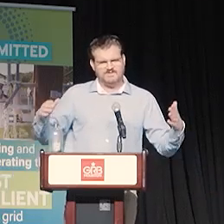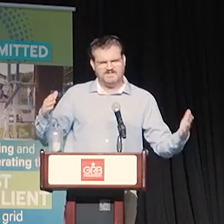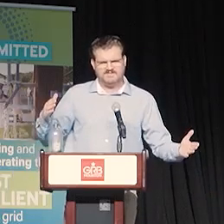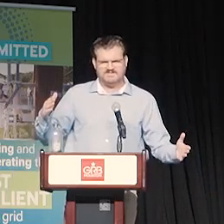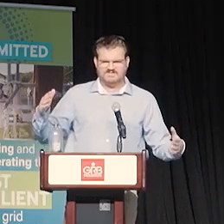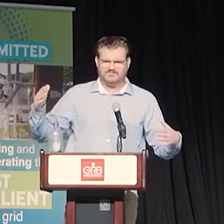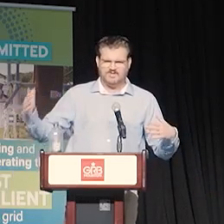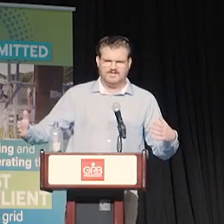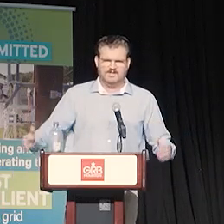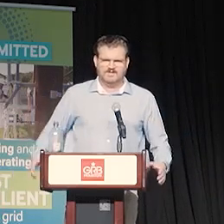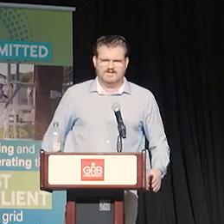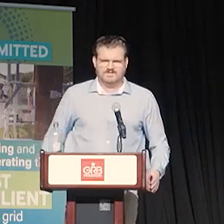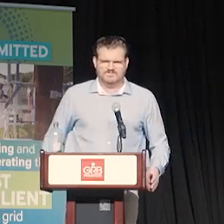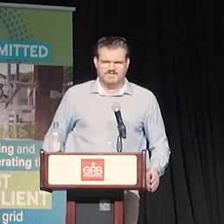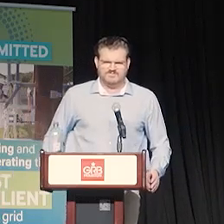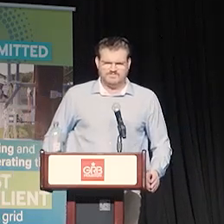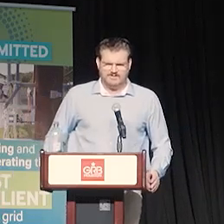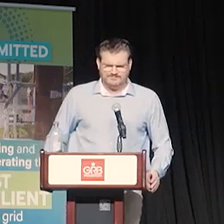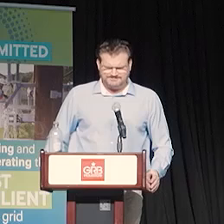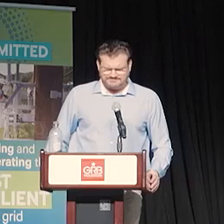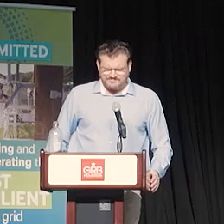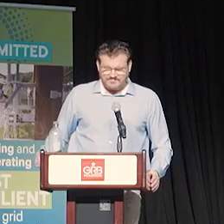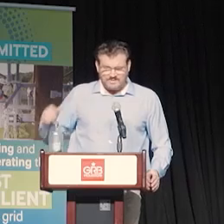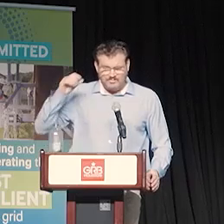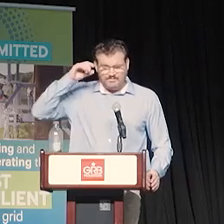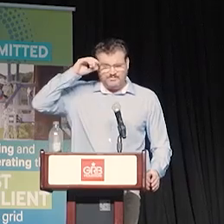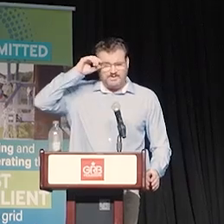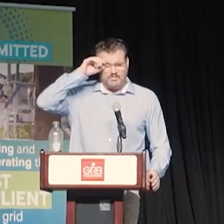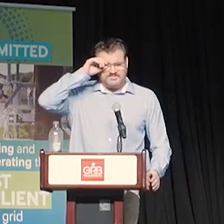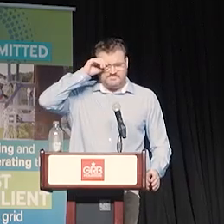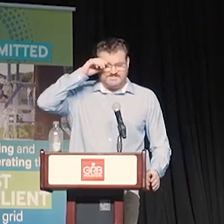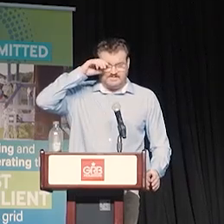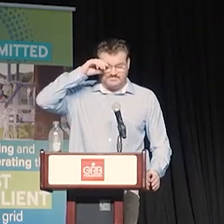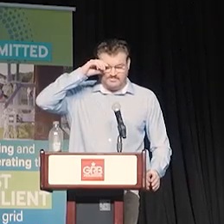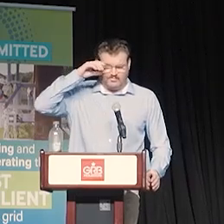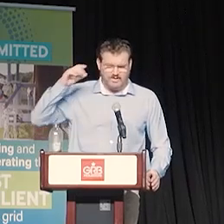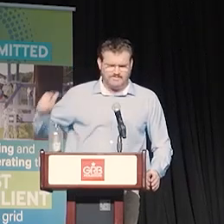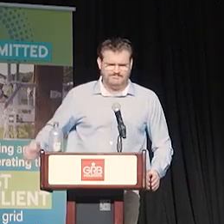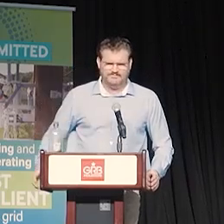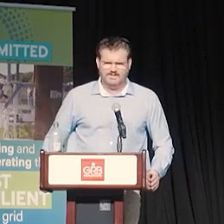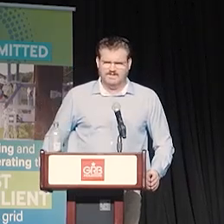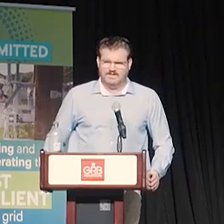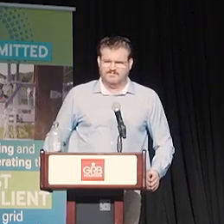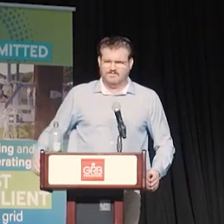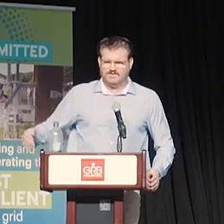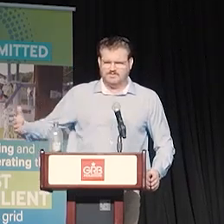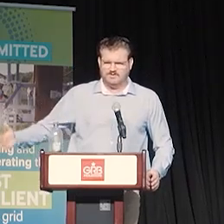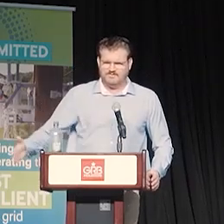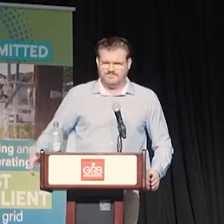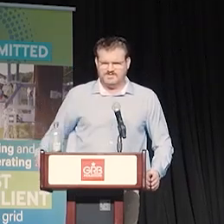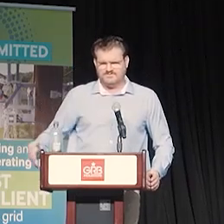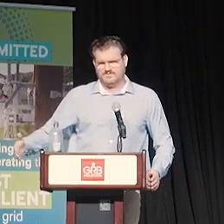If you look between 1963 and 2012, more than 3/4 of the fatalities are due to water. If you